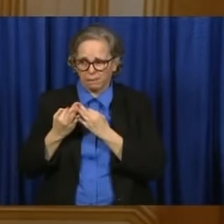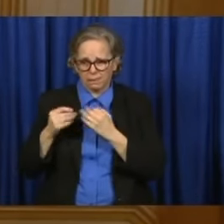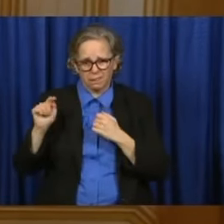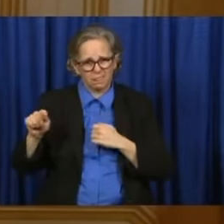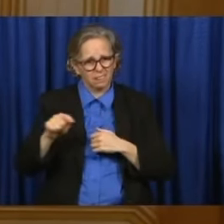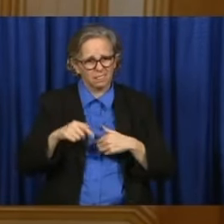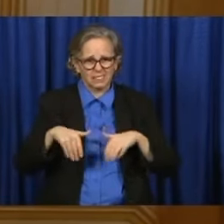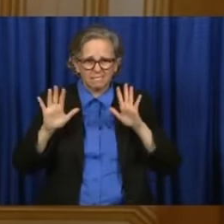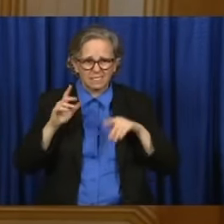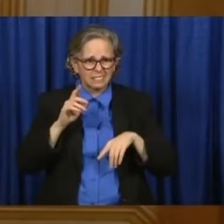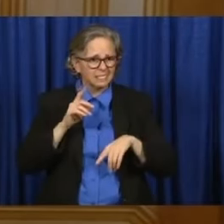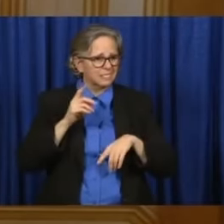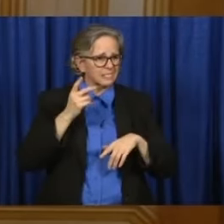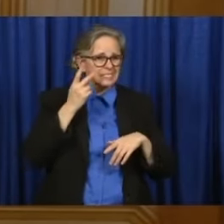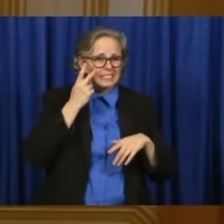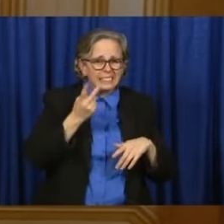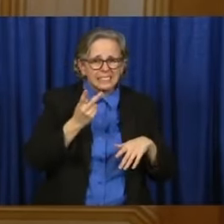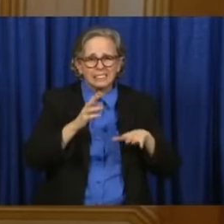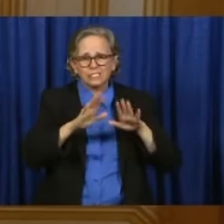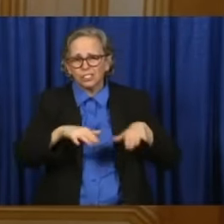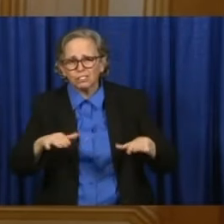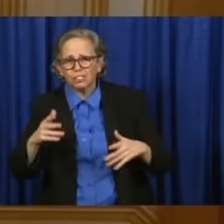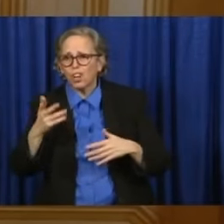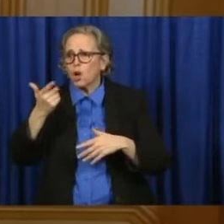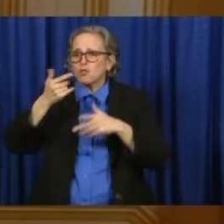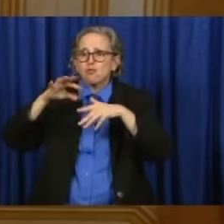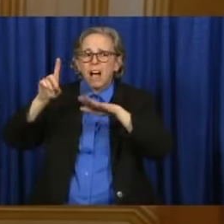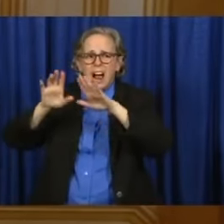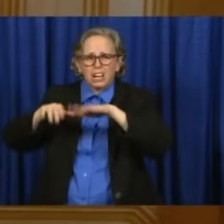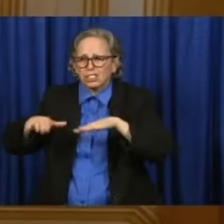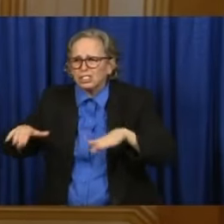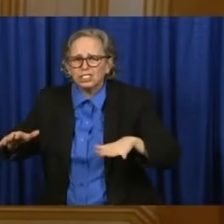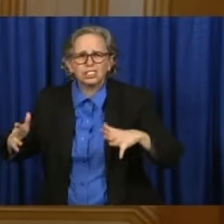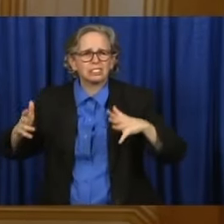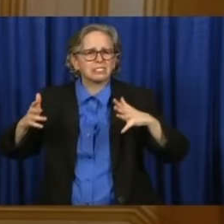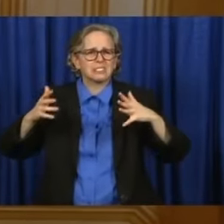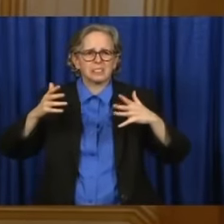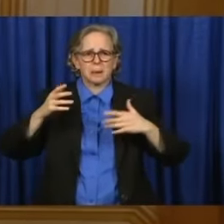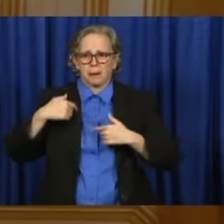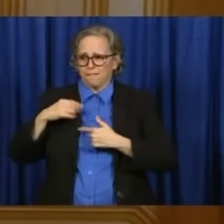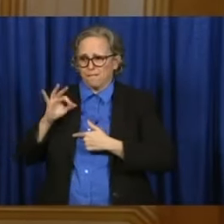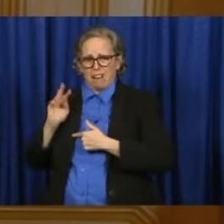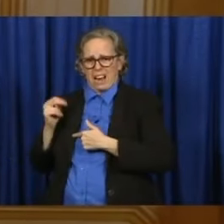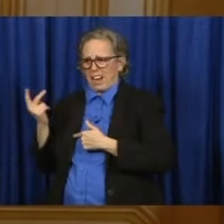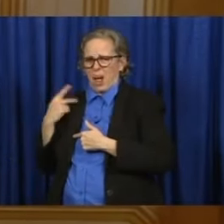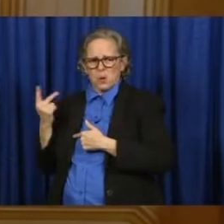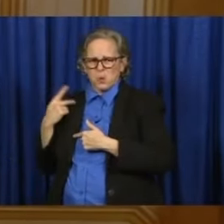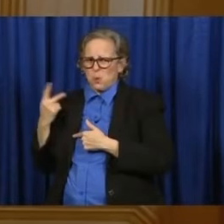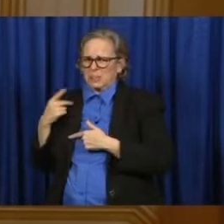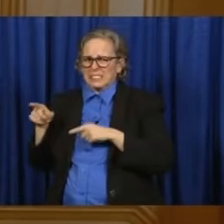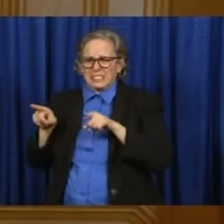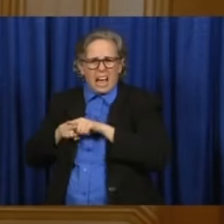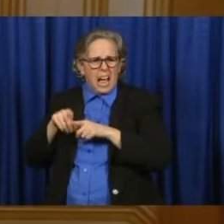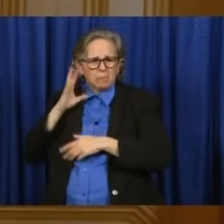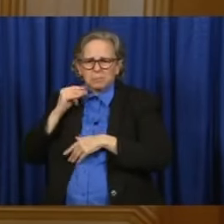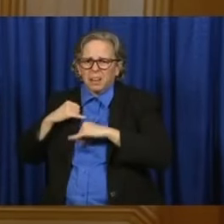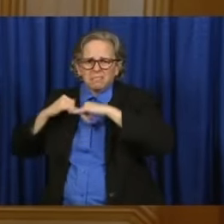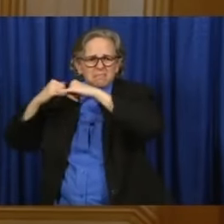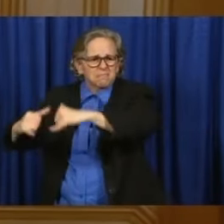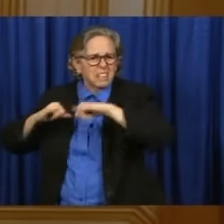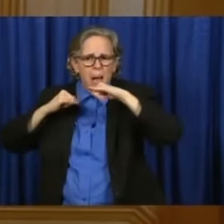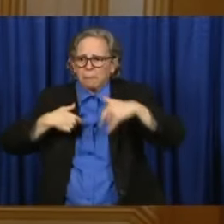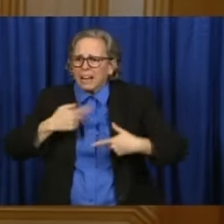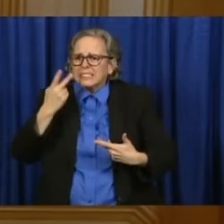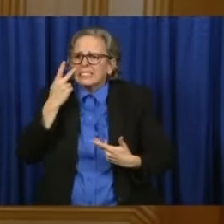to see kids, grandkids. Fran and I have the same experience. We cannot see our